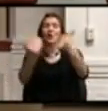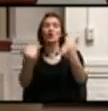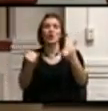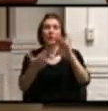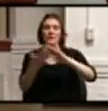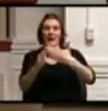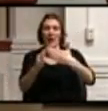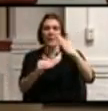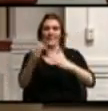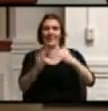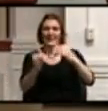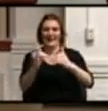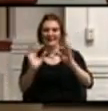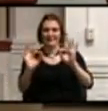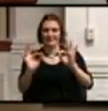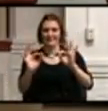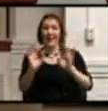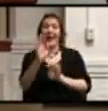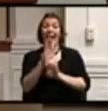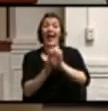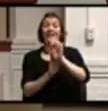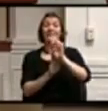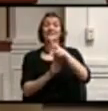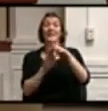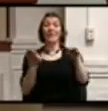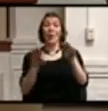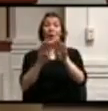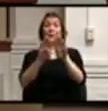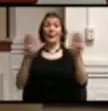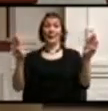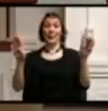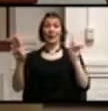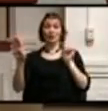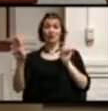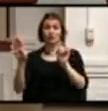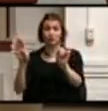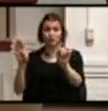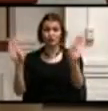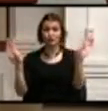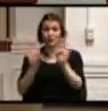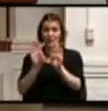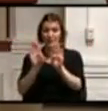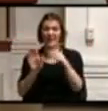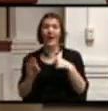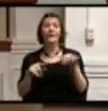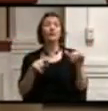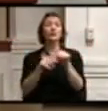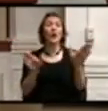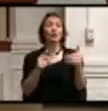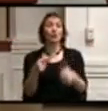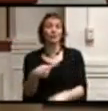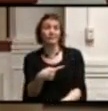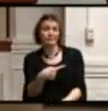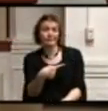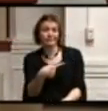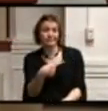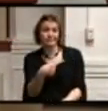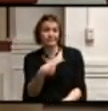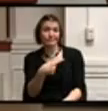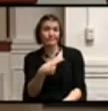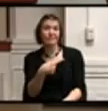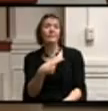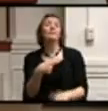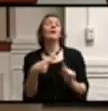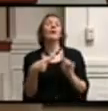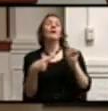level. When you get off the elevator and you come through this door, there's a training room. We have an opening down